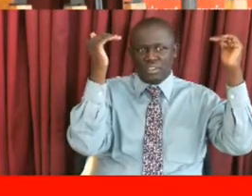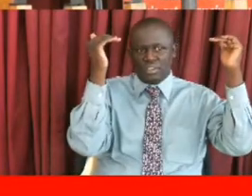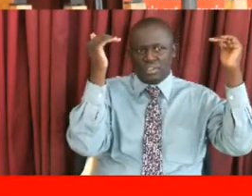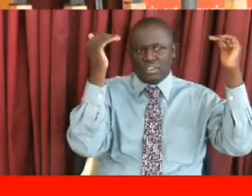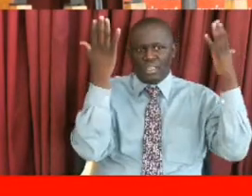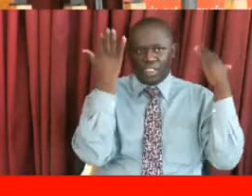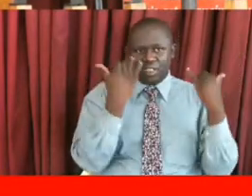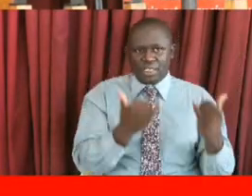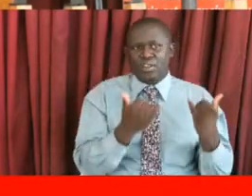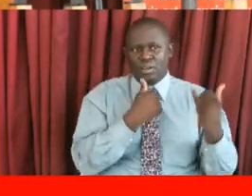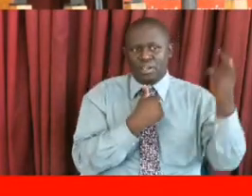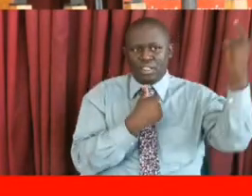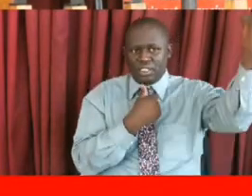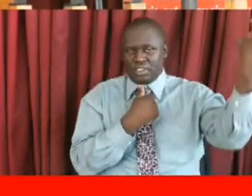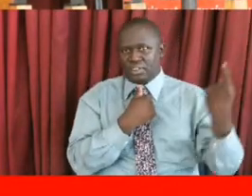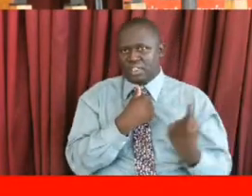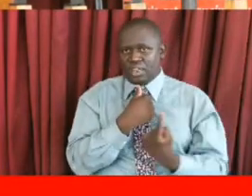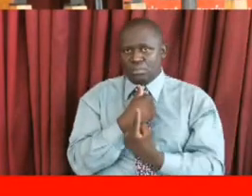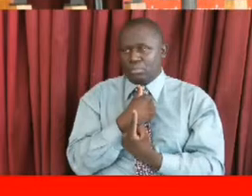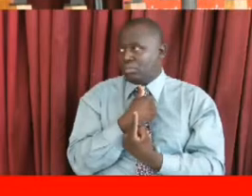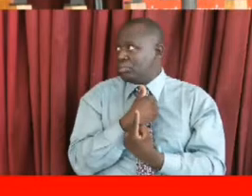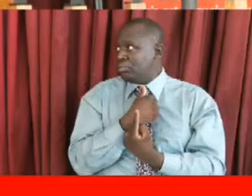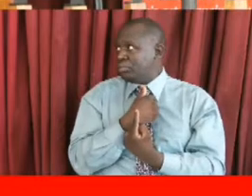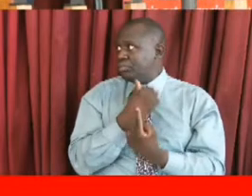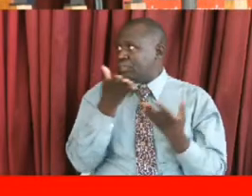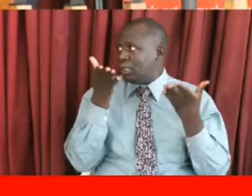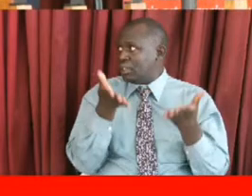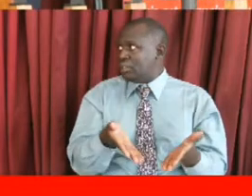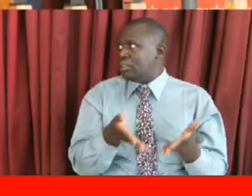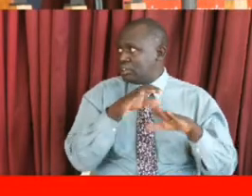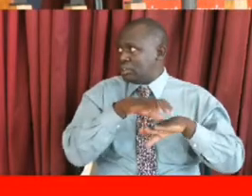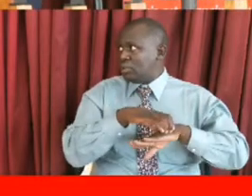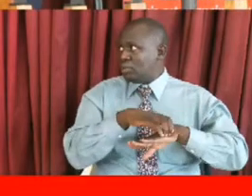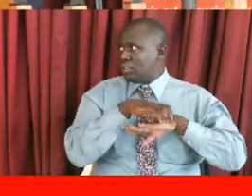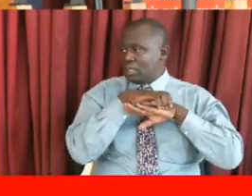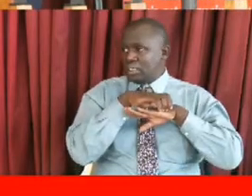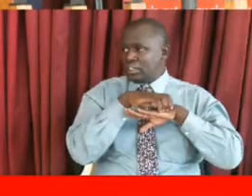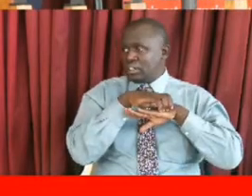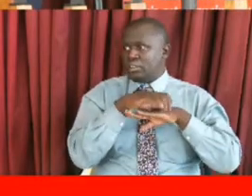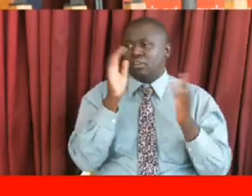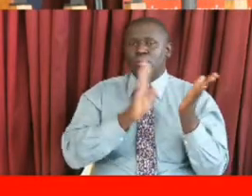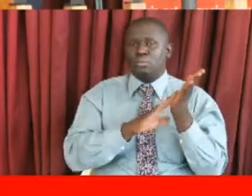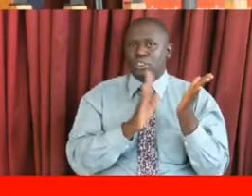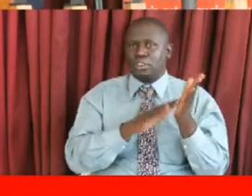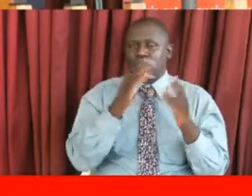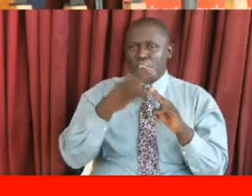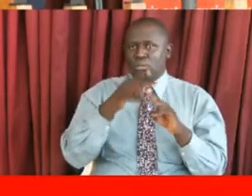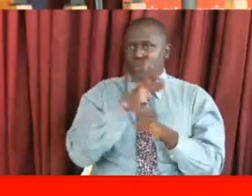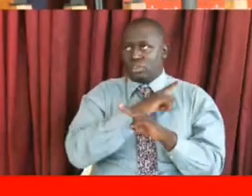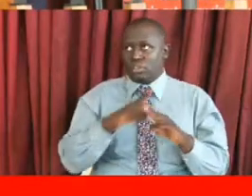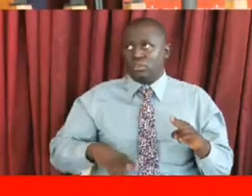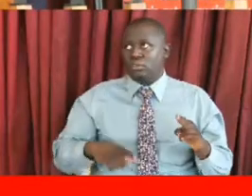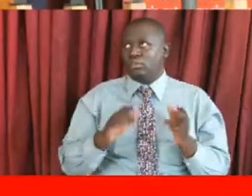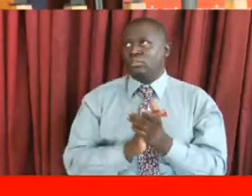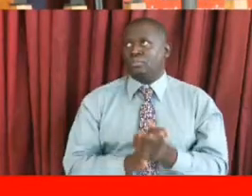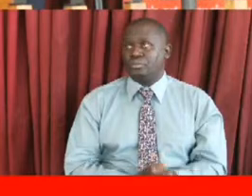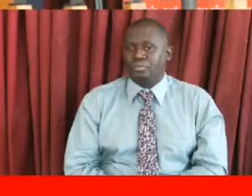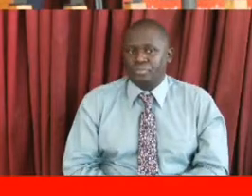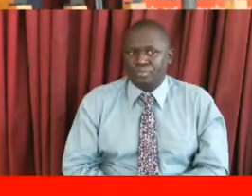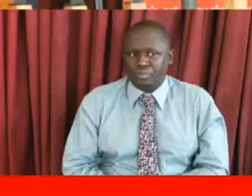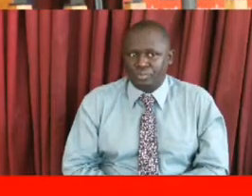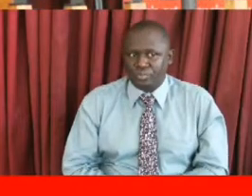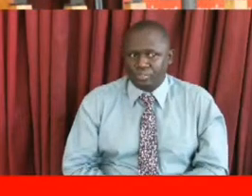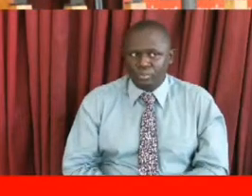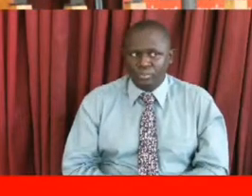and has now come and is here on the earth praise the name of the Lord